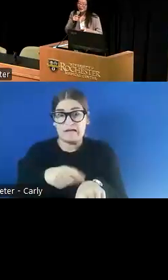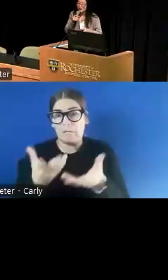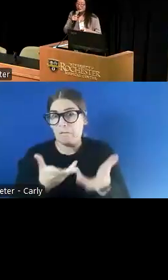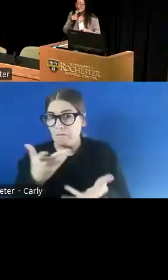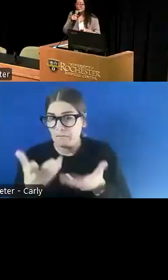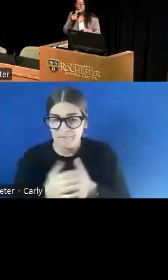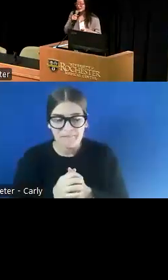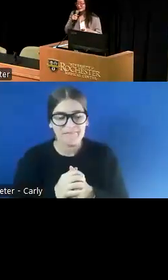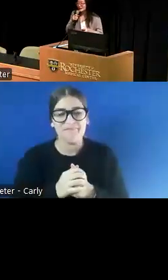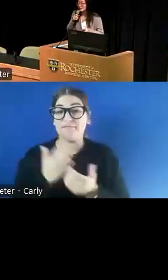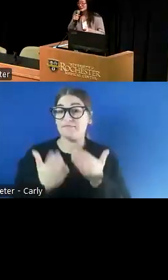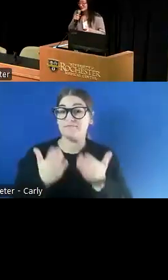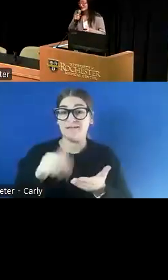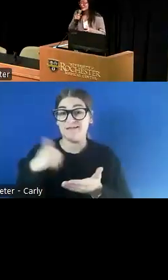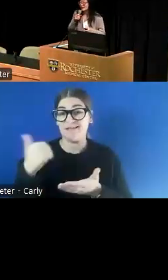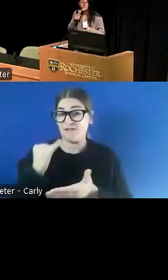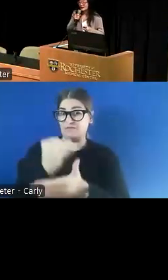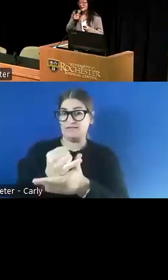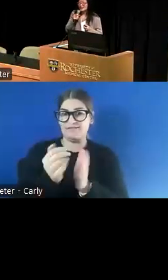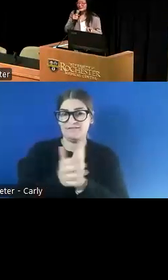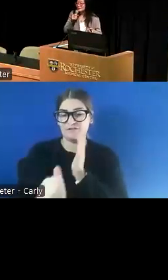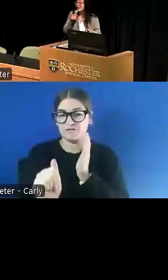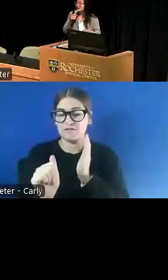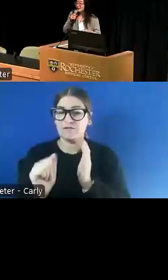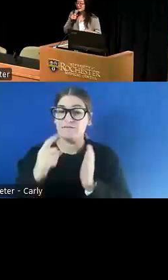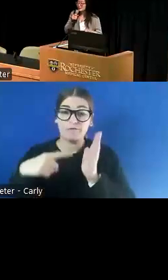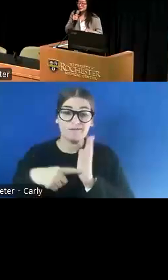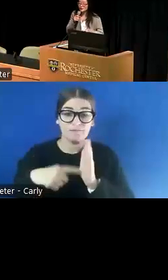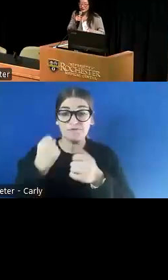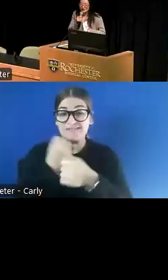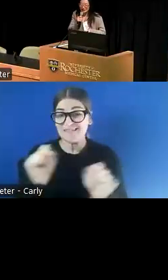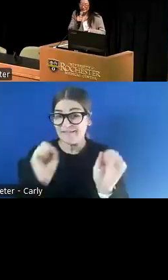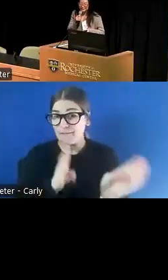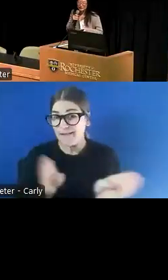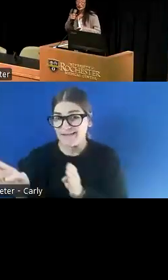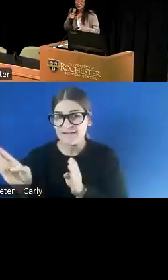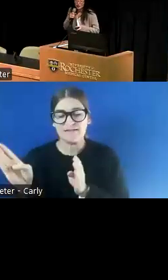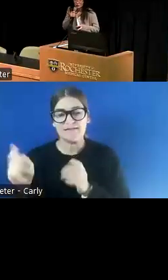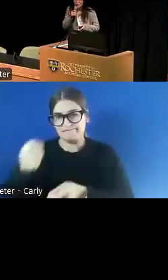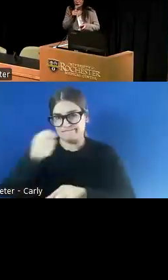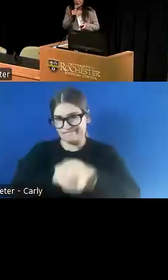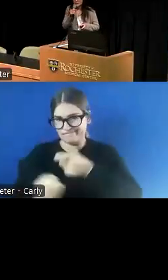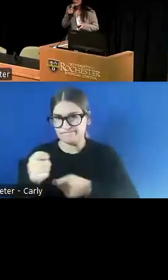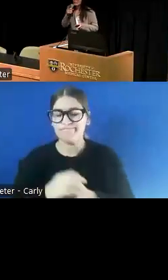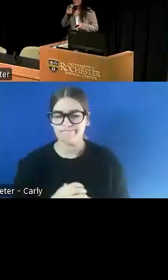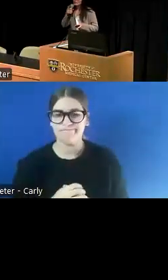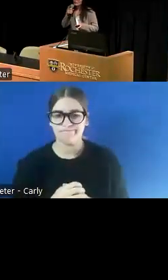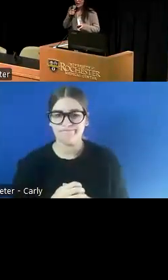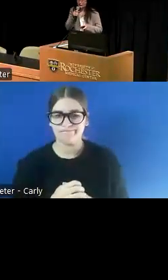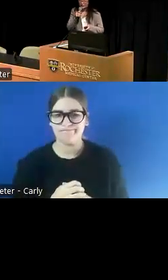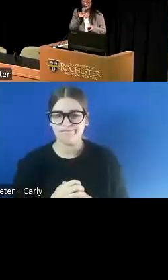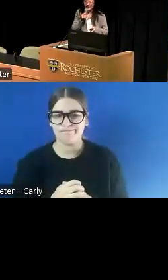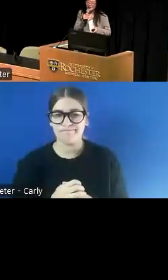be some other suicide intervention skills like safety planning that they could use in the meantime. When it comes to